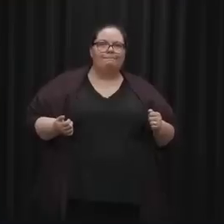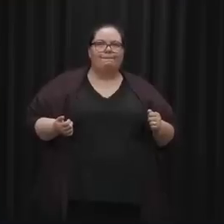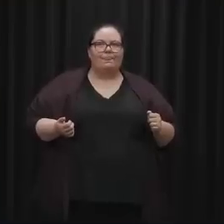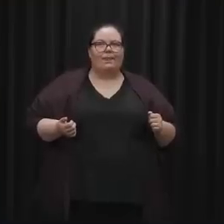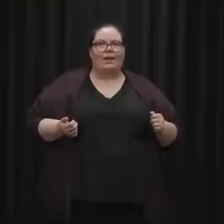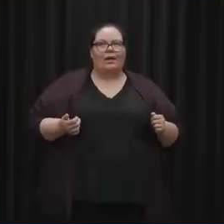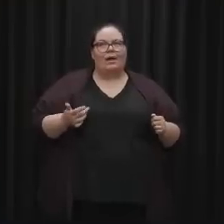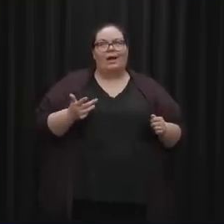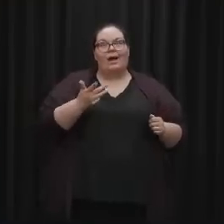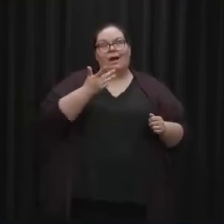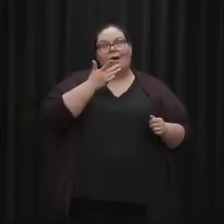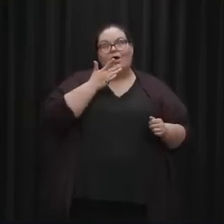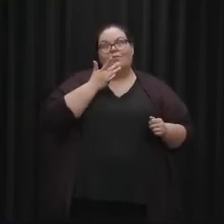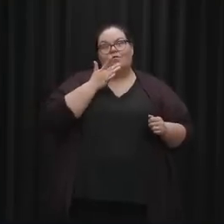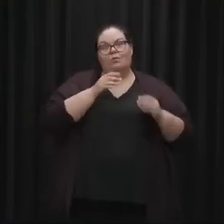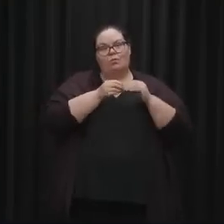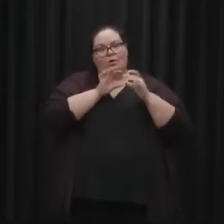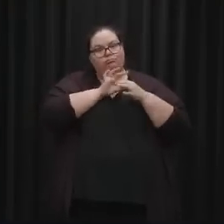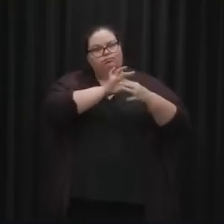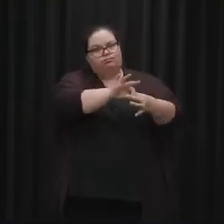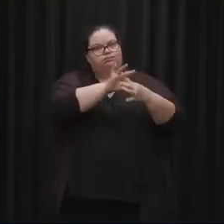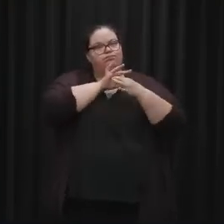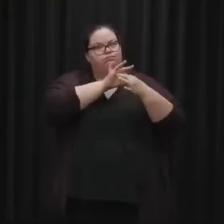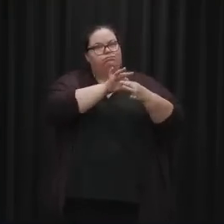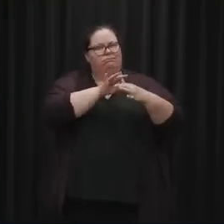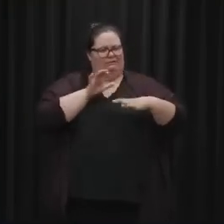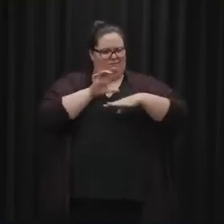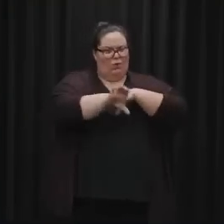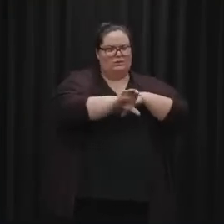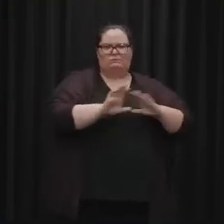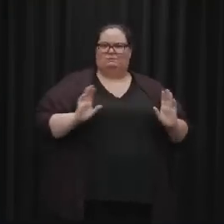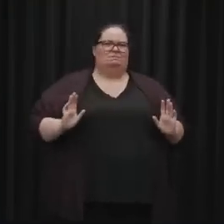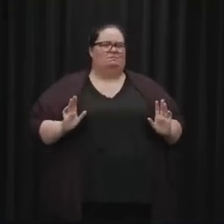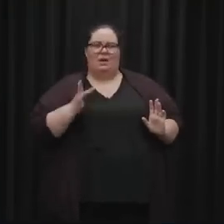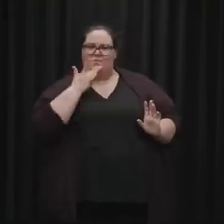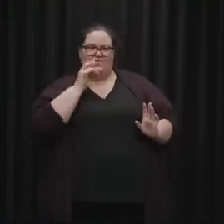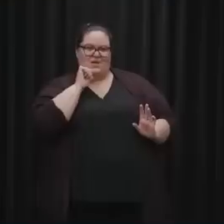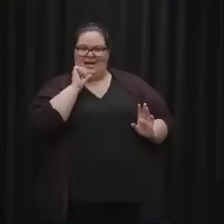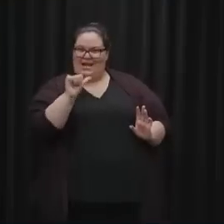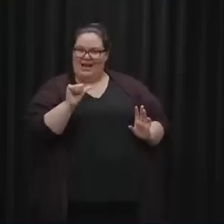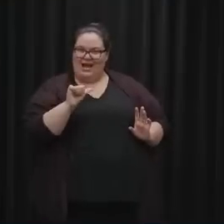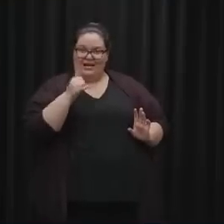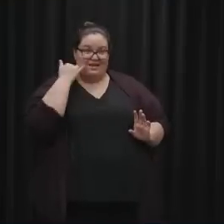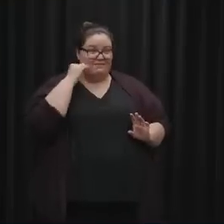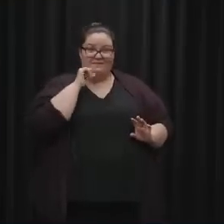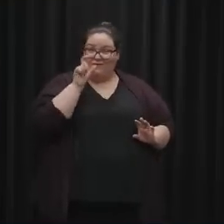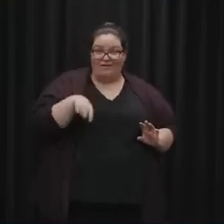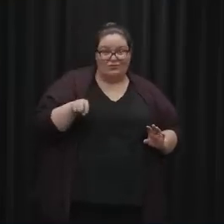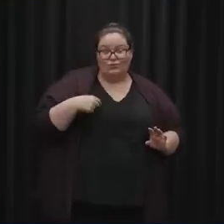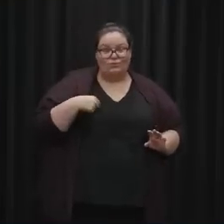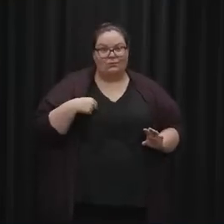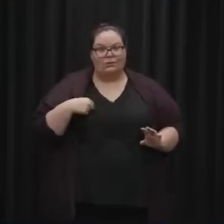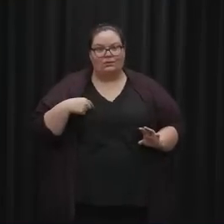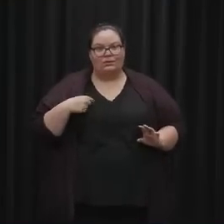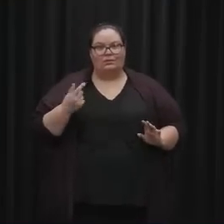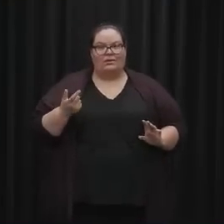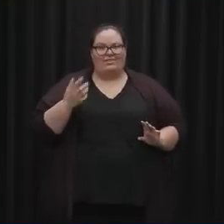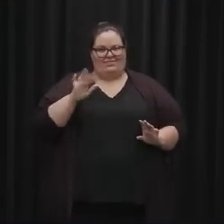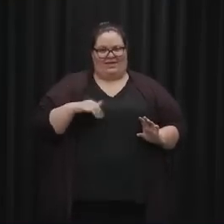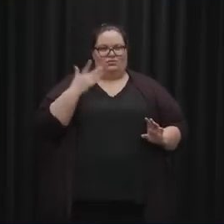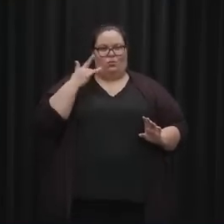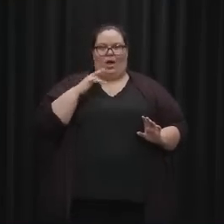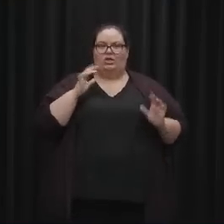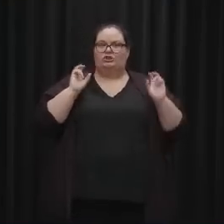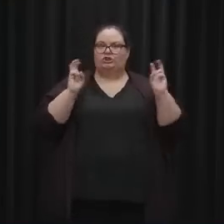feel much better in working together as creating a solution as opposed to an arbitrary rule change. And that's the